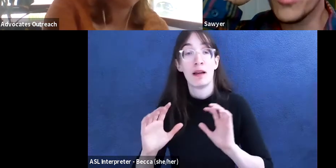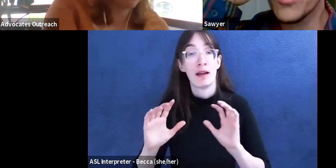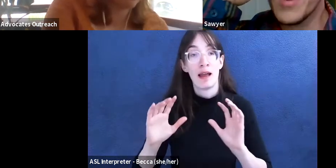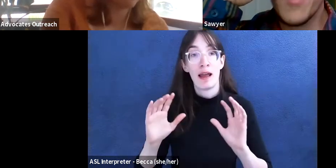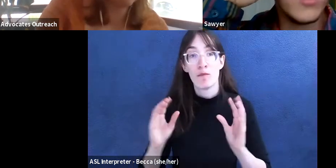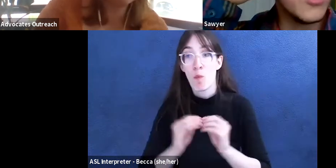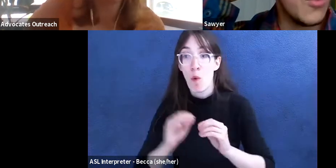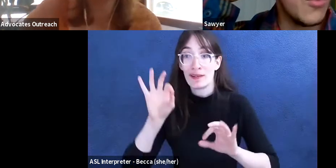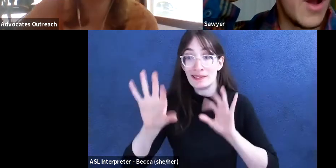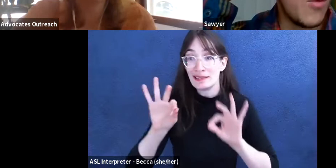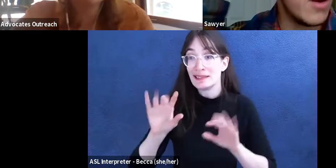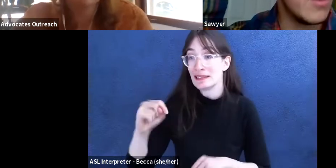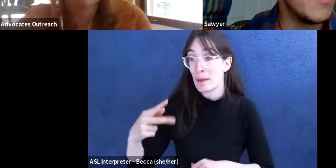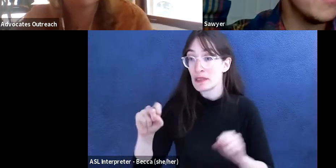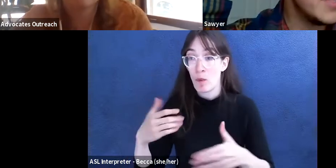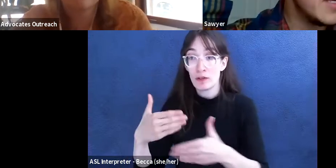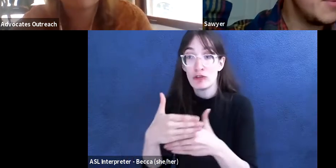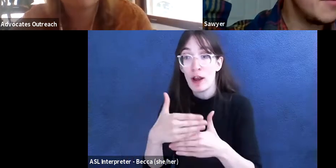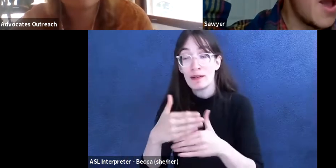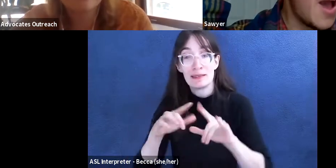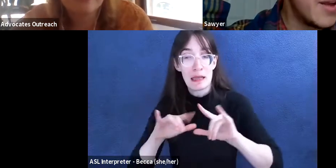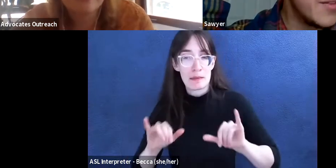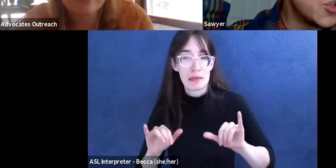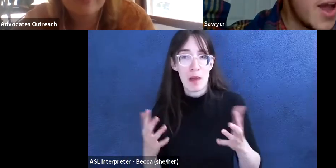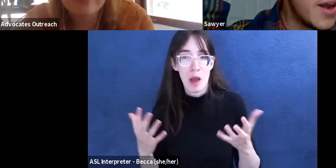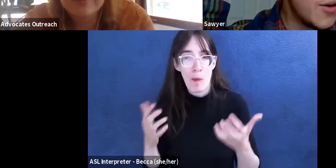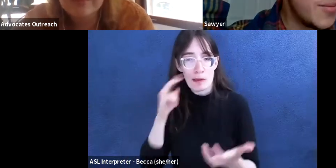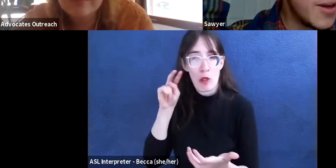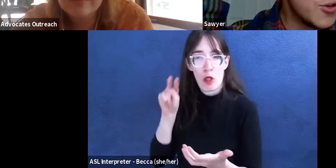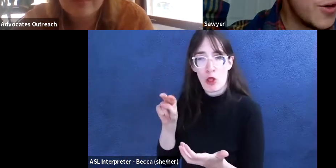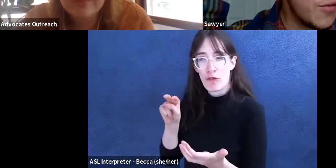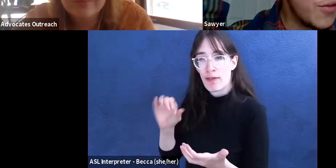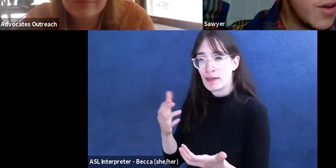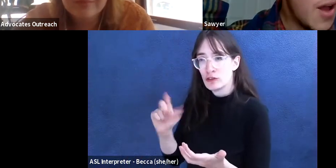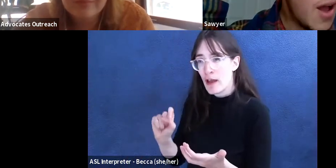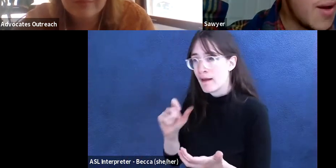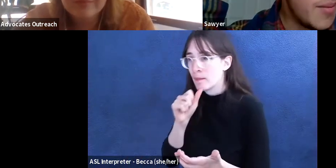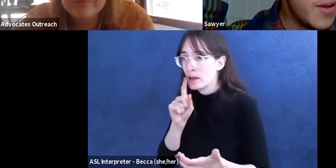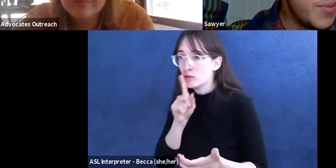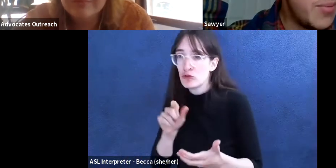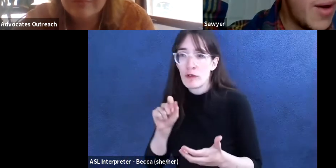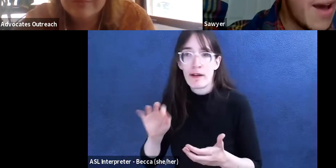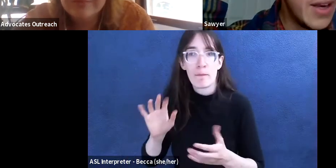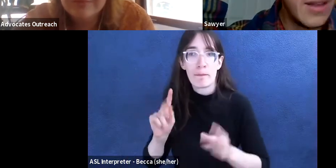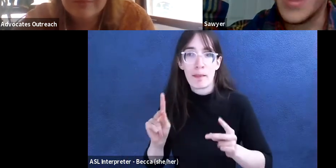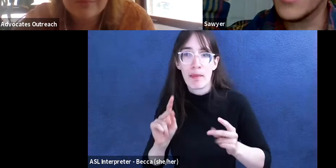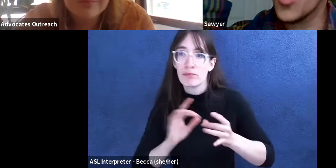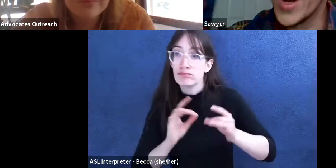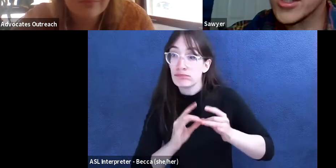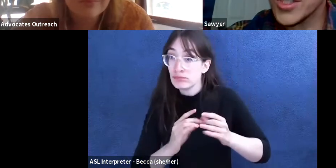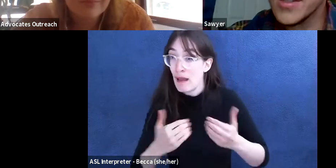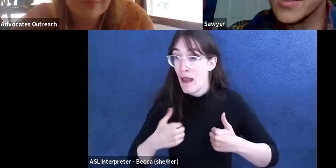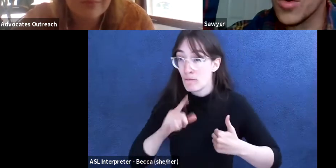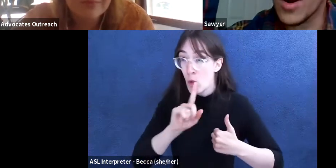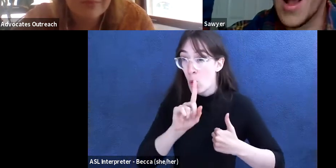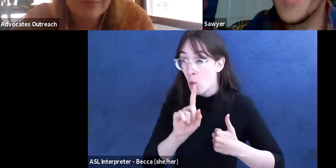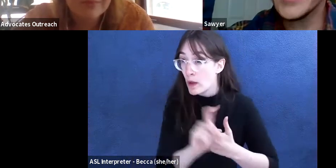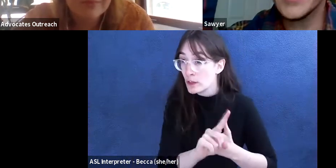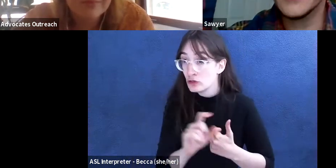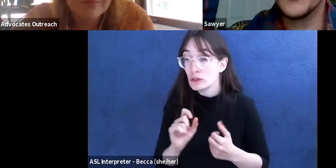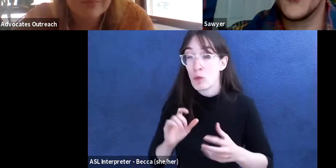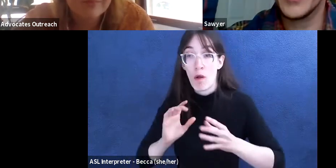they're showing like, and talking about genitals, it just says like, different people have different kinds. Whatever